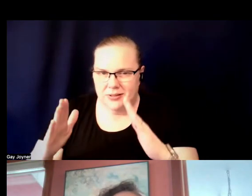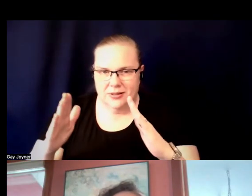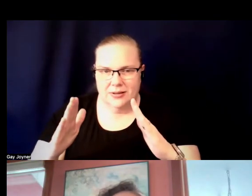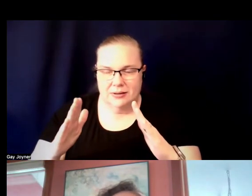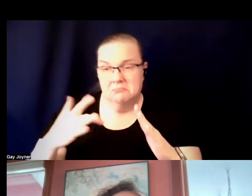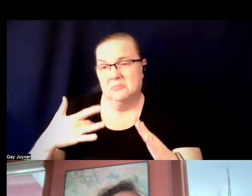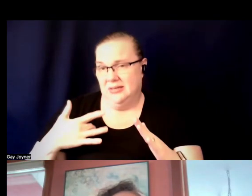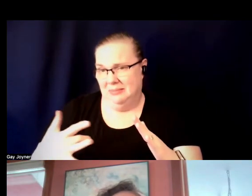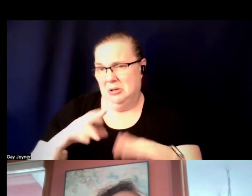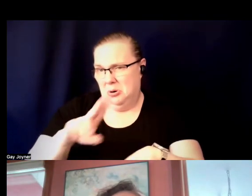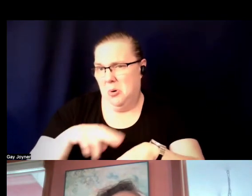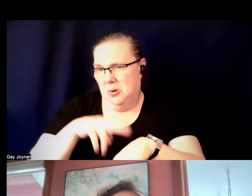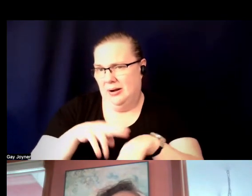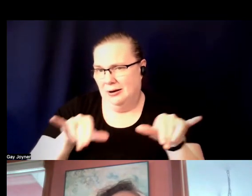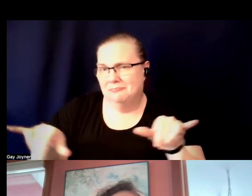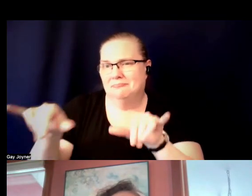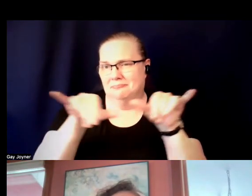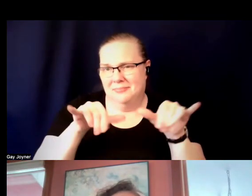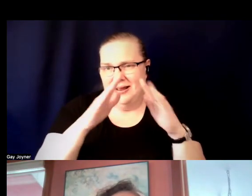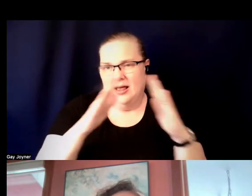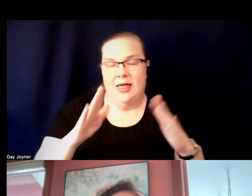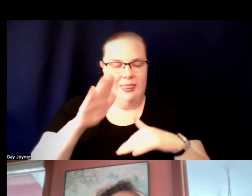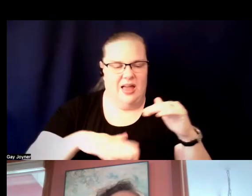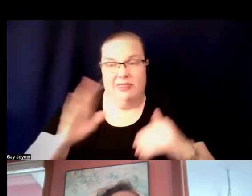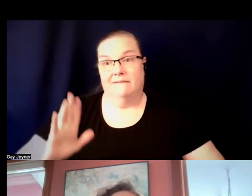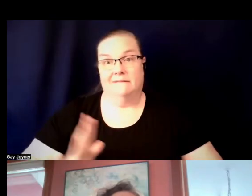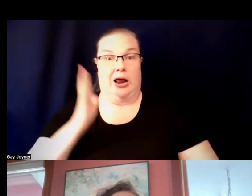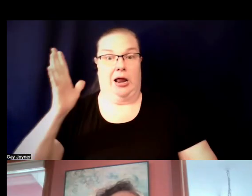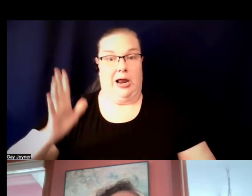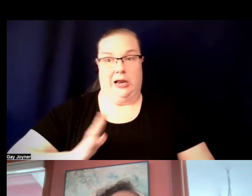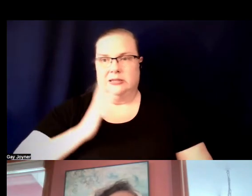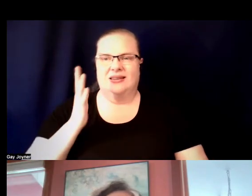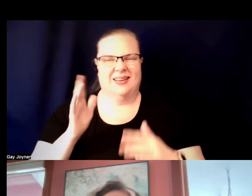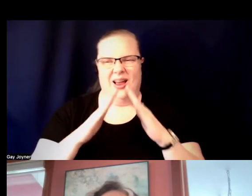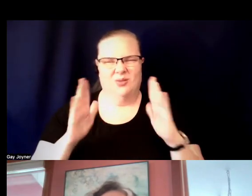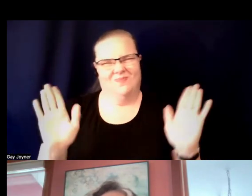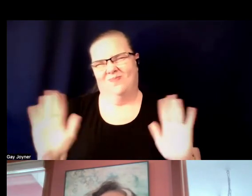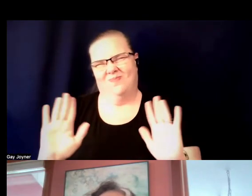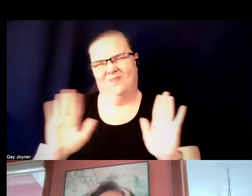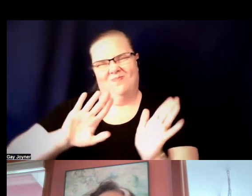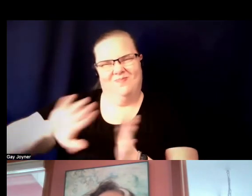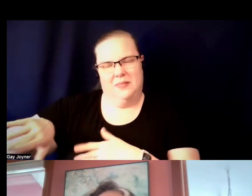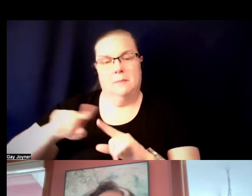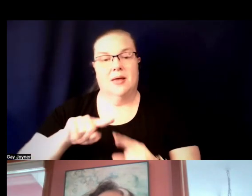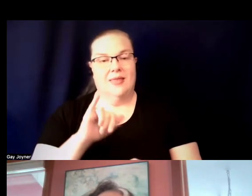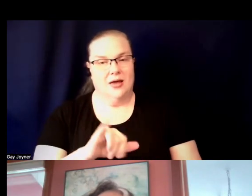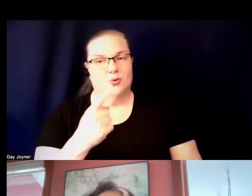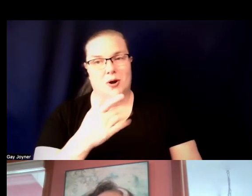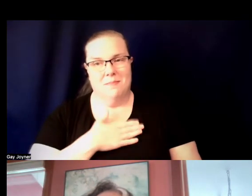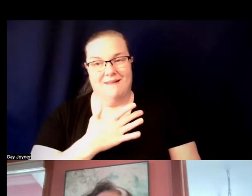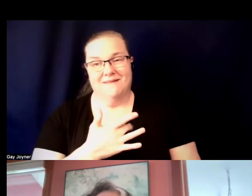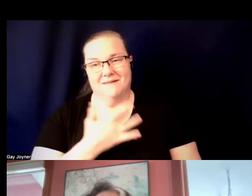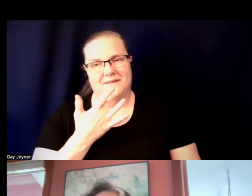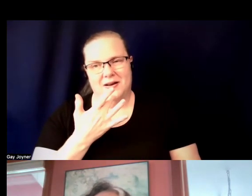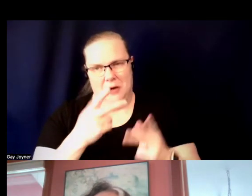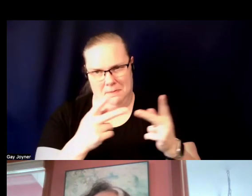ordinary houses, which I'm more attracted to than the fancier houses. mm. But that is probably one of my favorite places. I